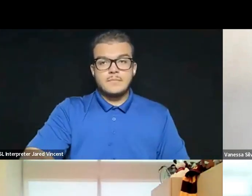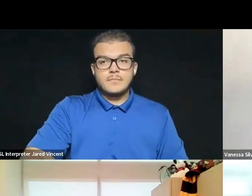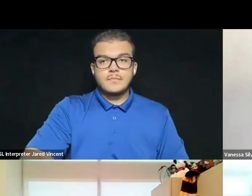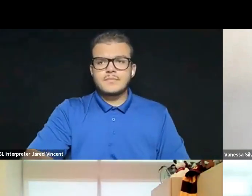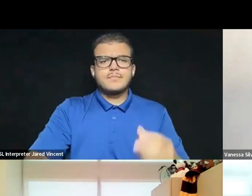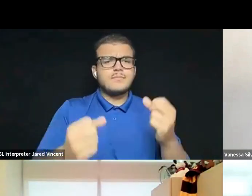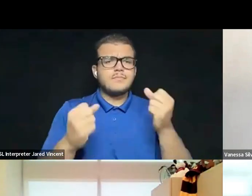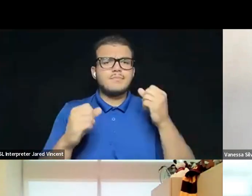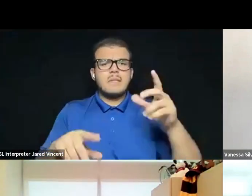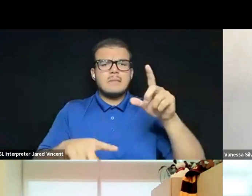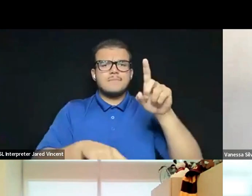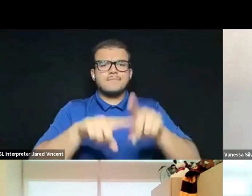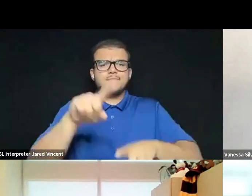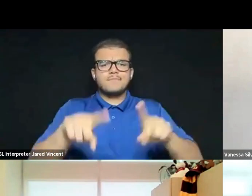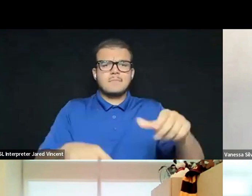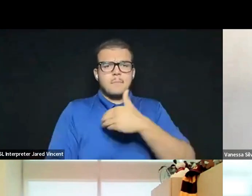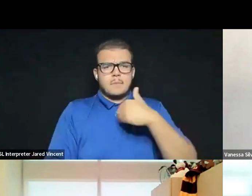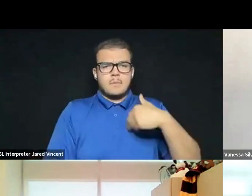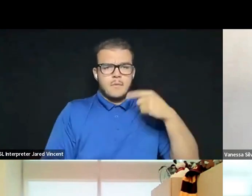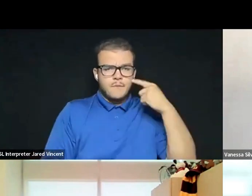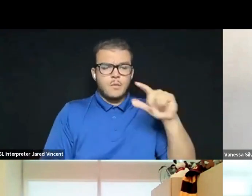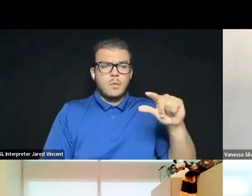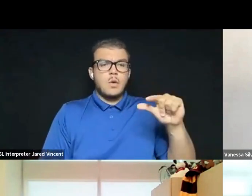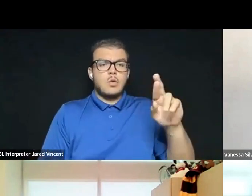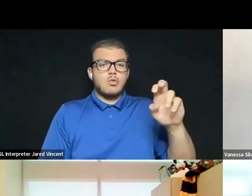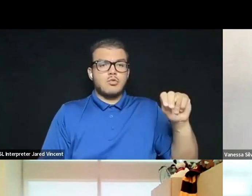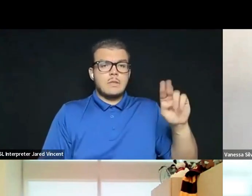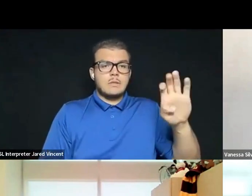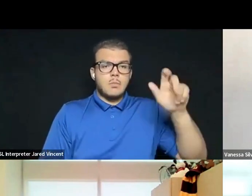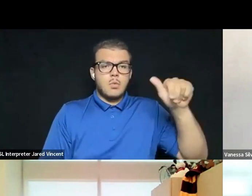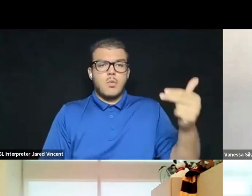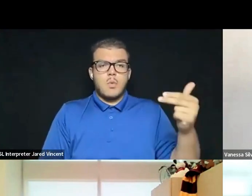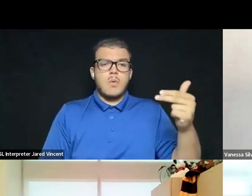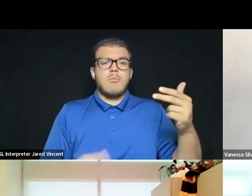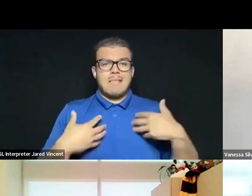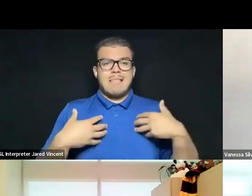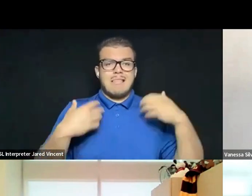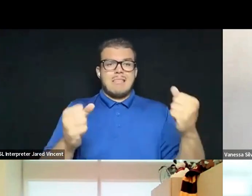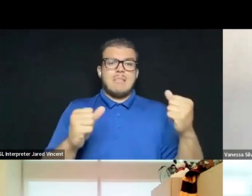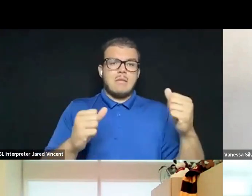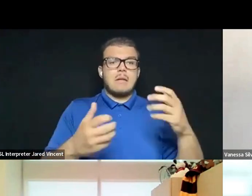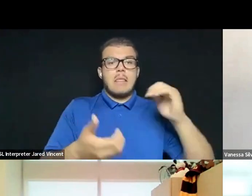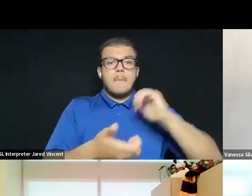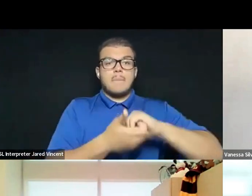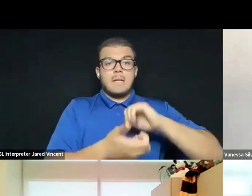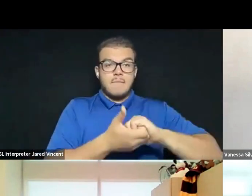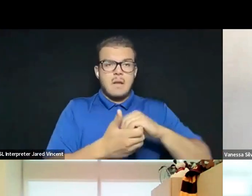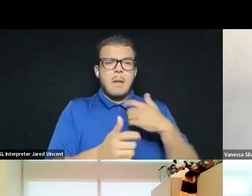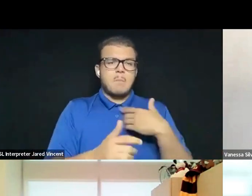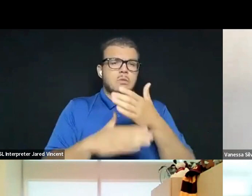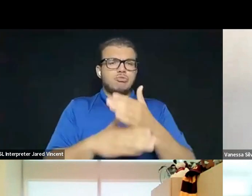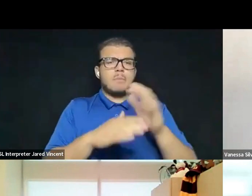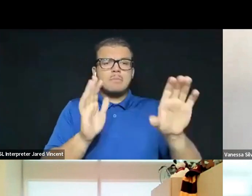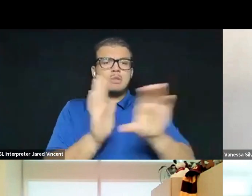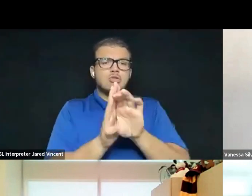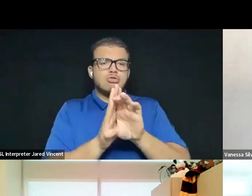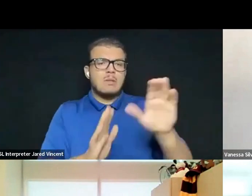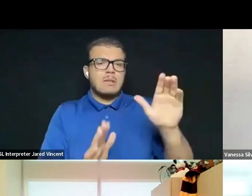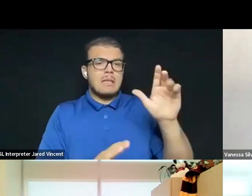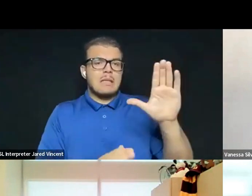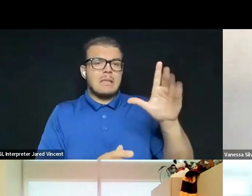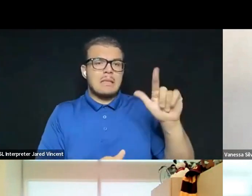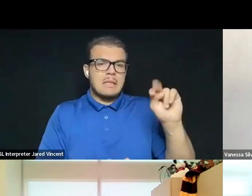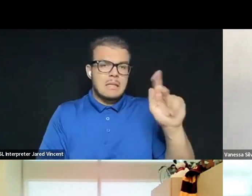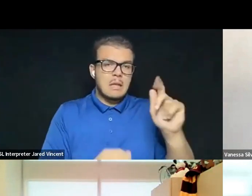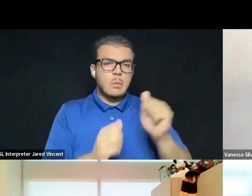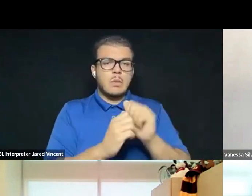members of our Greensboro Health Disparities Collaborative. And so I'm going to share a link with you of all of our members. We're listed